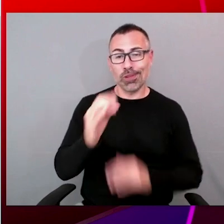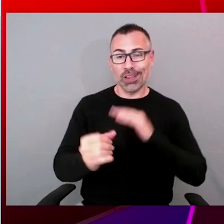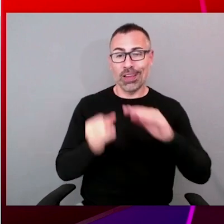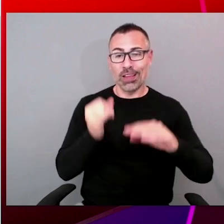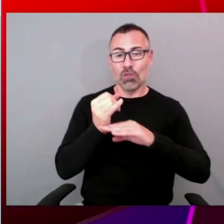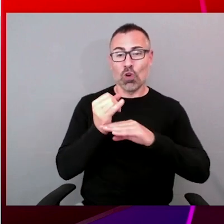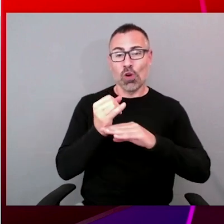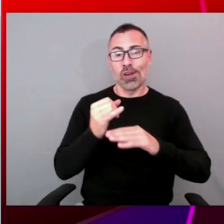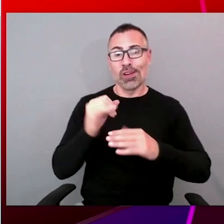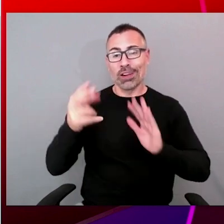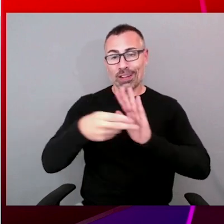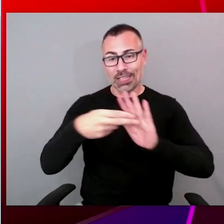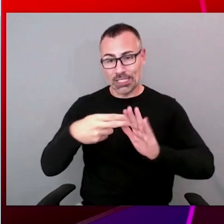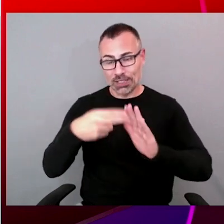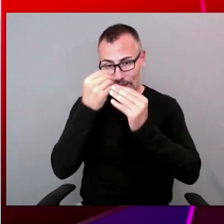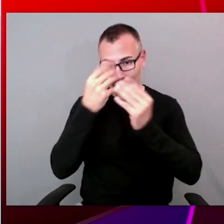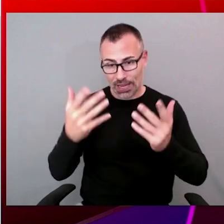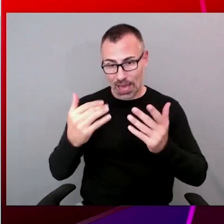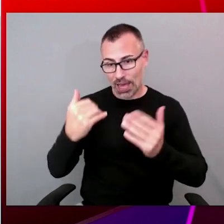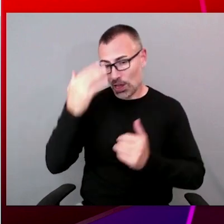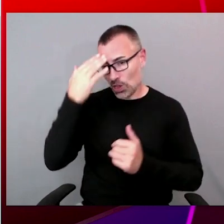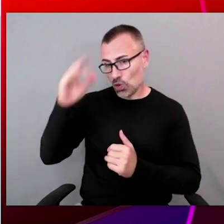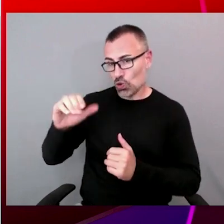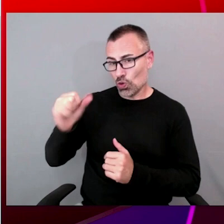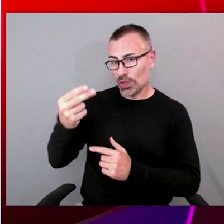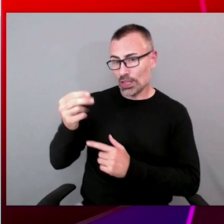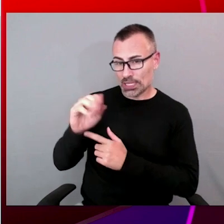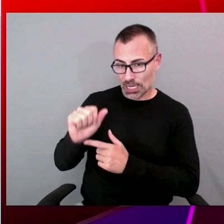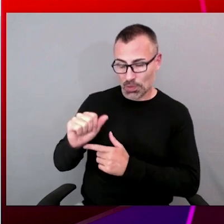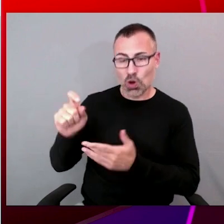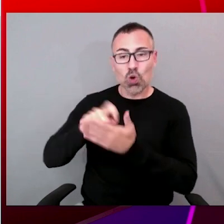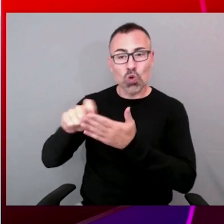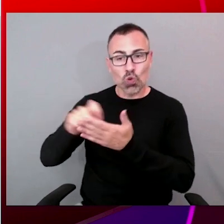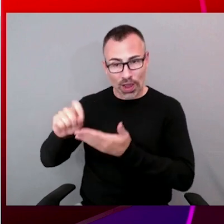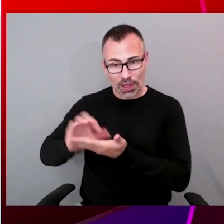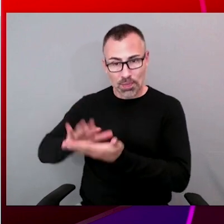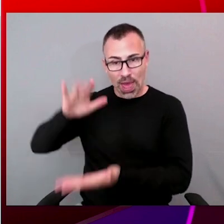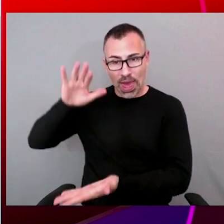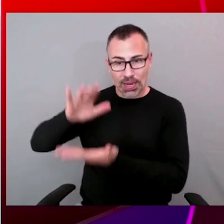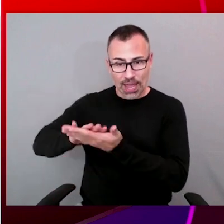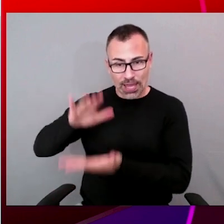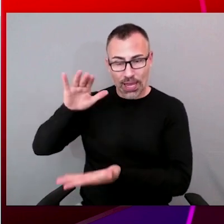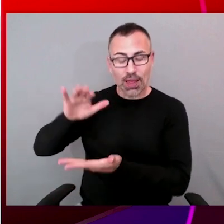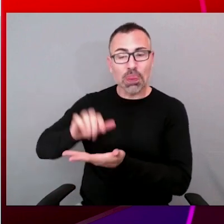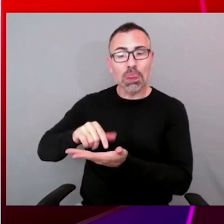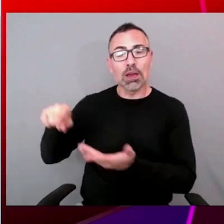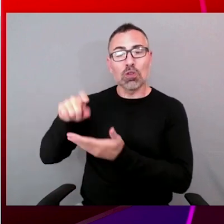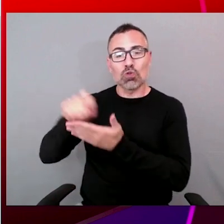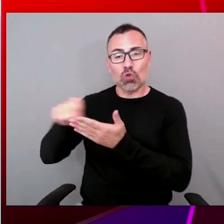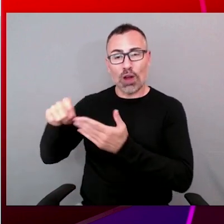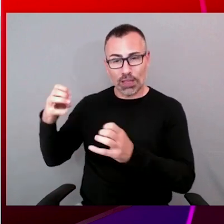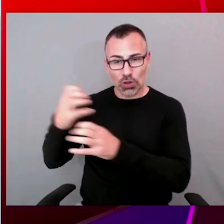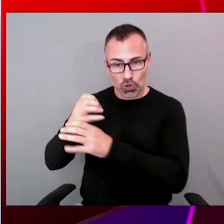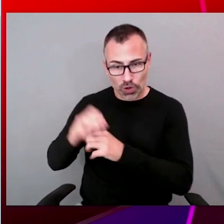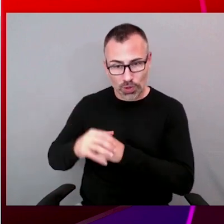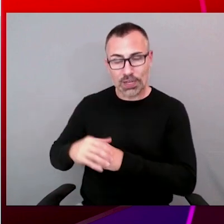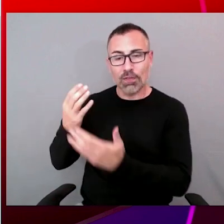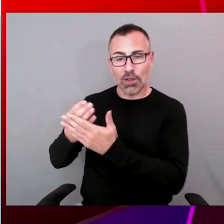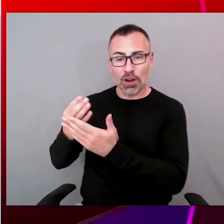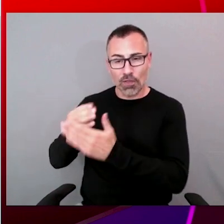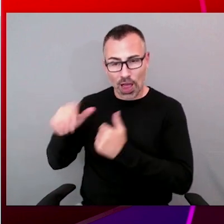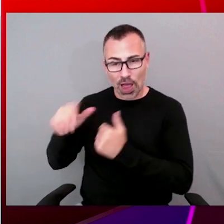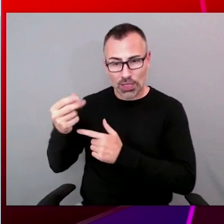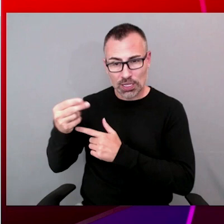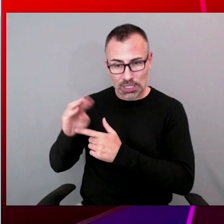schema. Actually, we know the schema. We'll write the metadata, we'll create the partition table entries, we'll verify all the schema, verify all the partition tables.